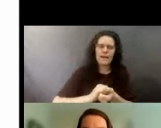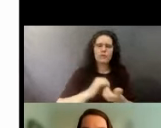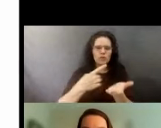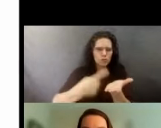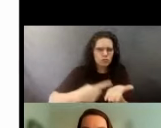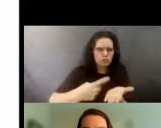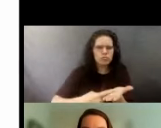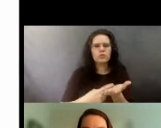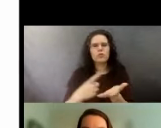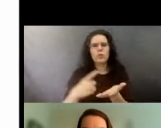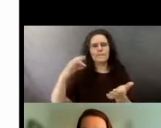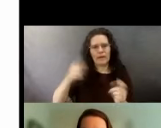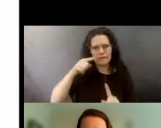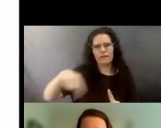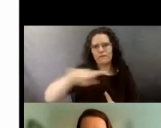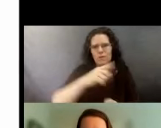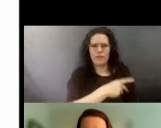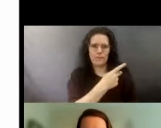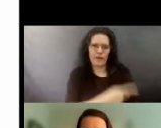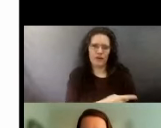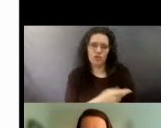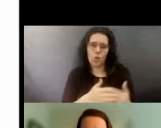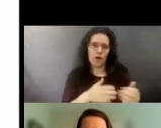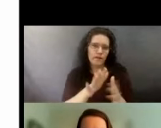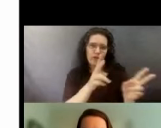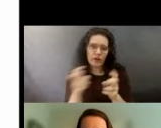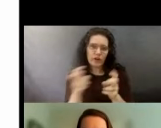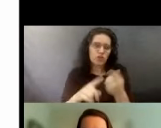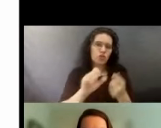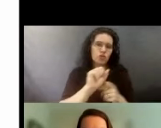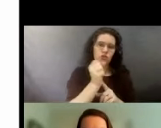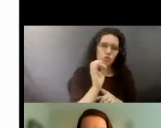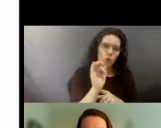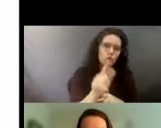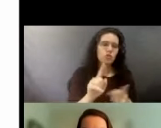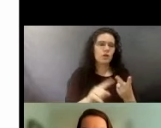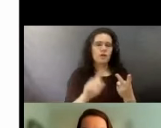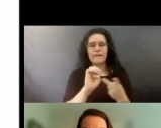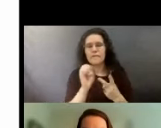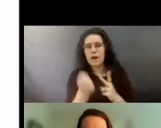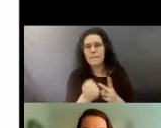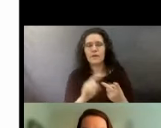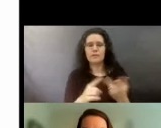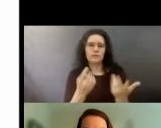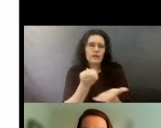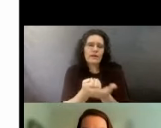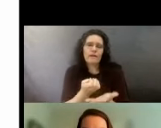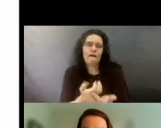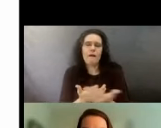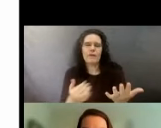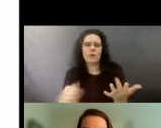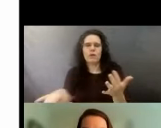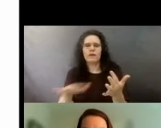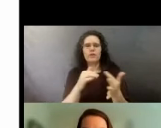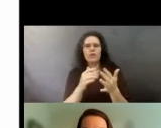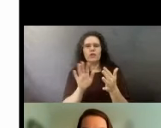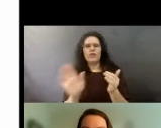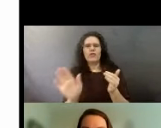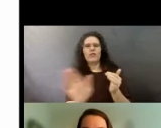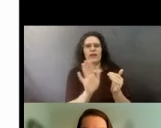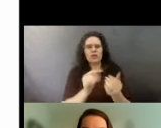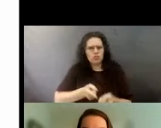or economic or environmental issues that have those legal underpinnings and contribute to the health disparities, but may have that